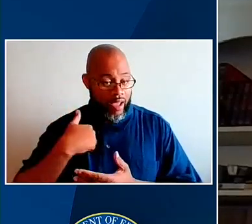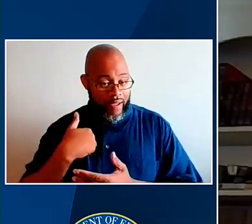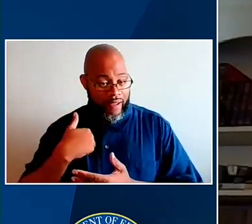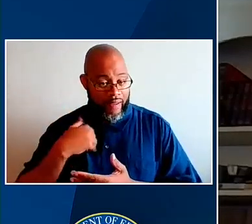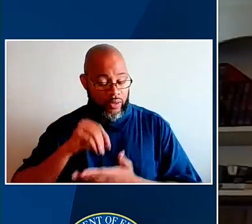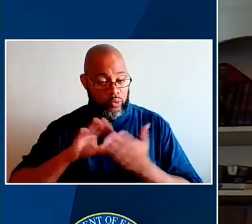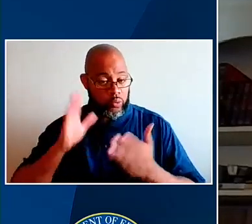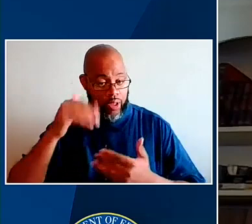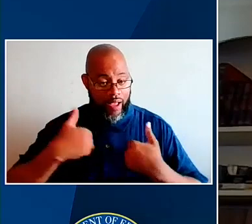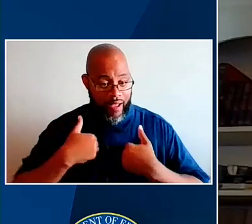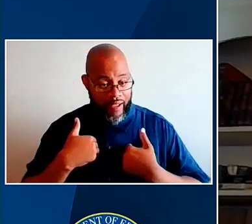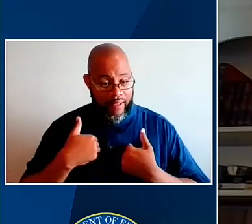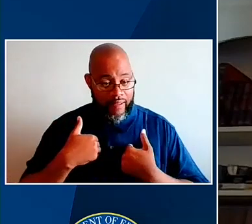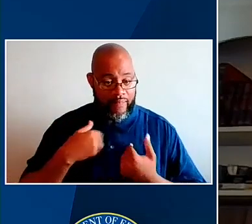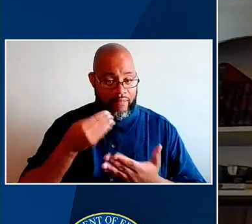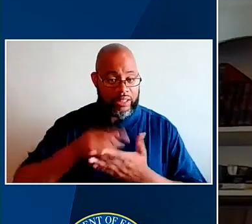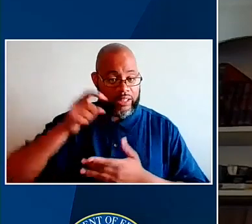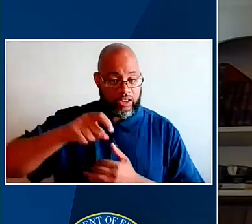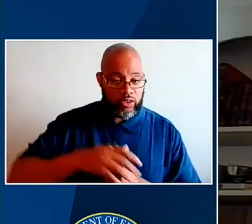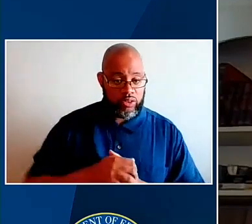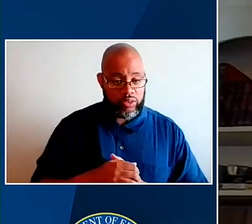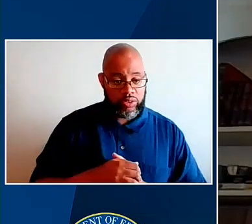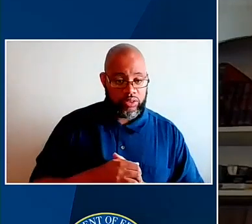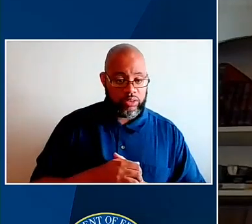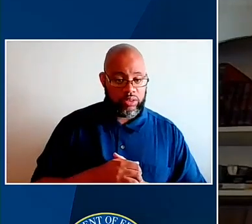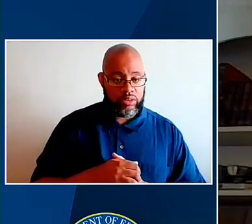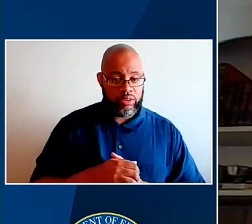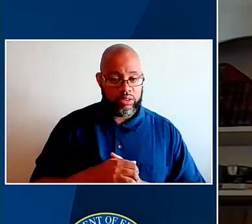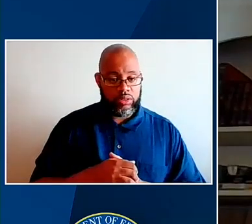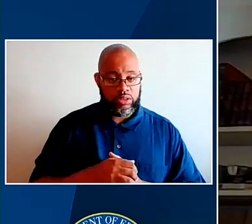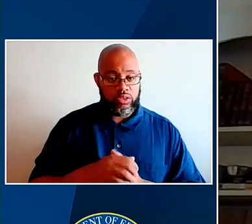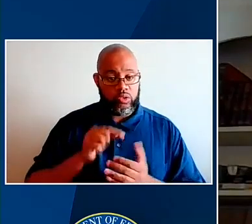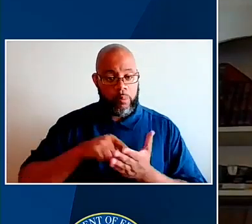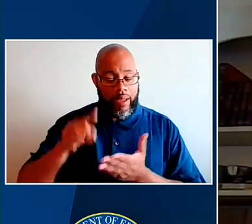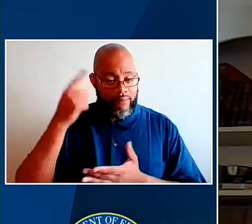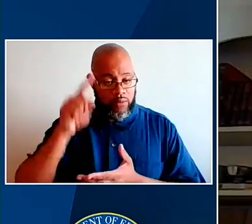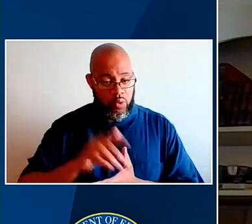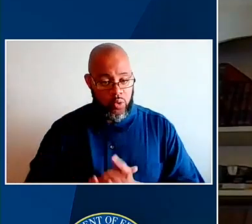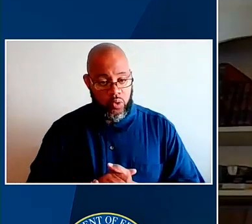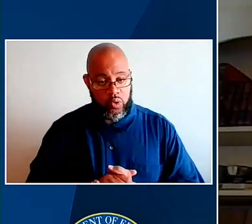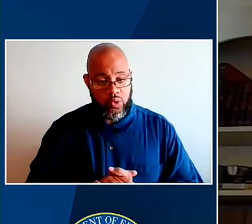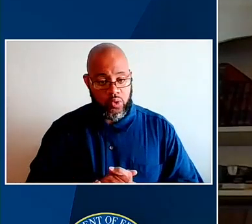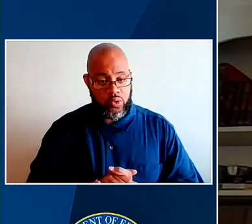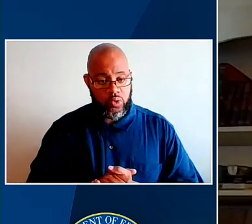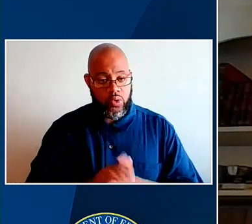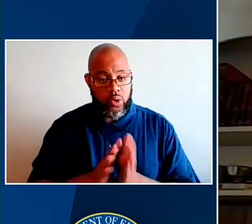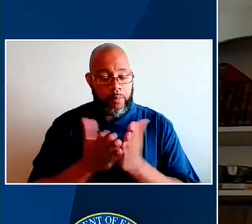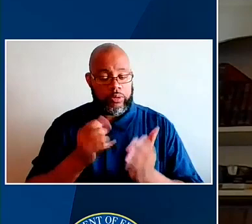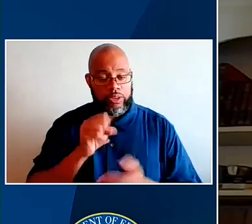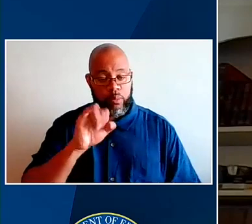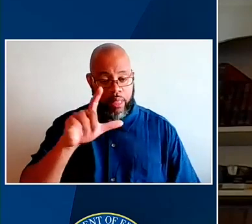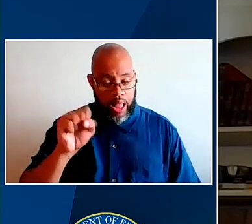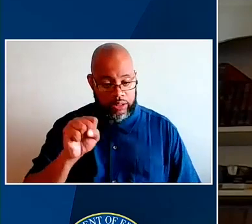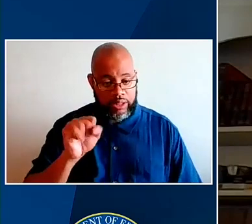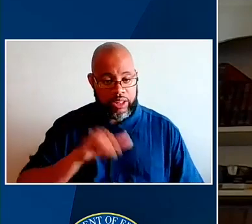going to have the funds necessary to pay for those books and supplies, that